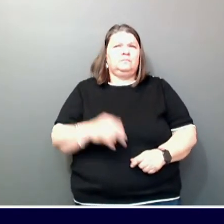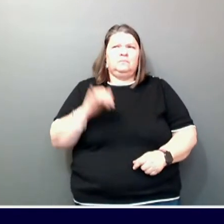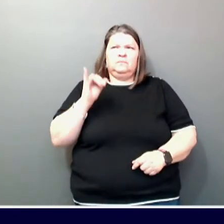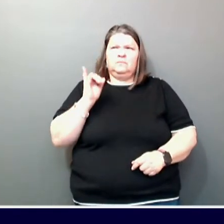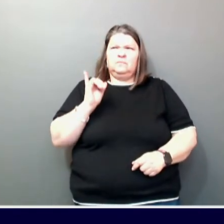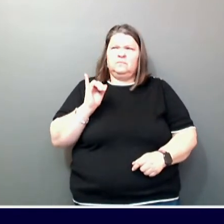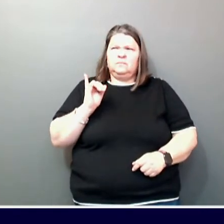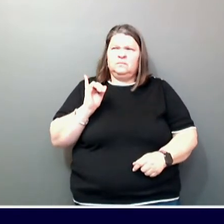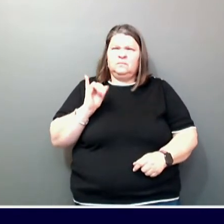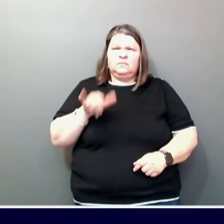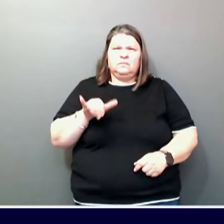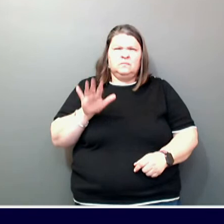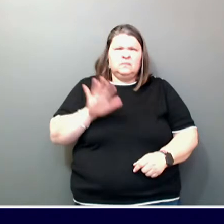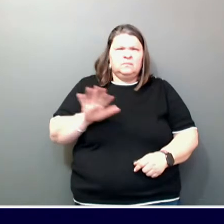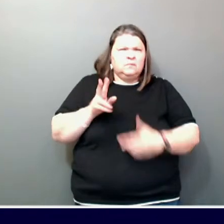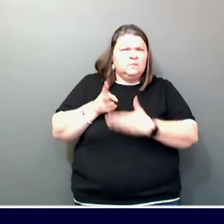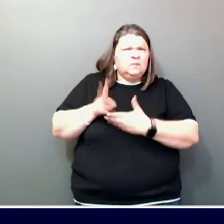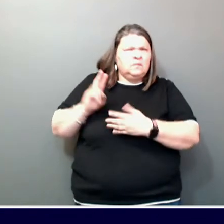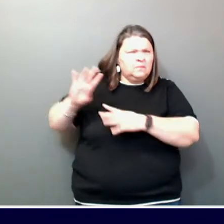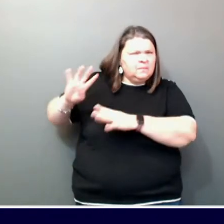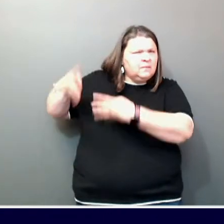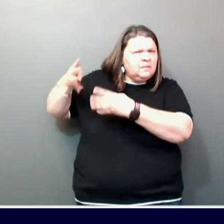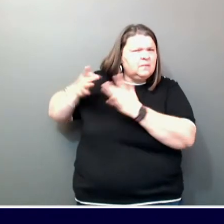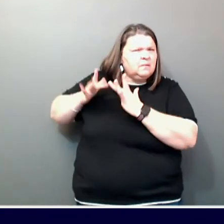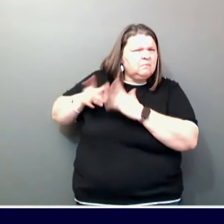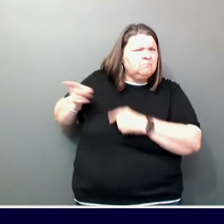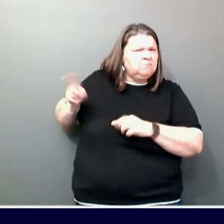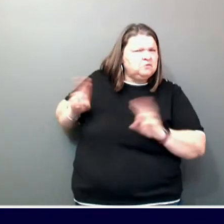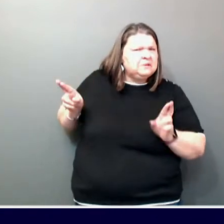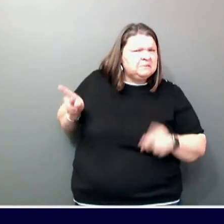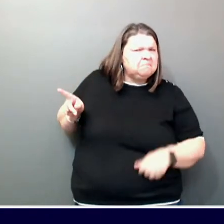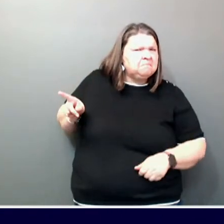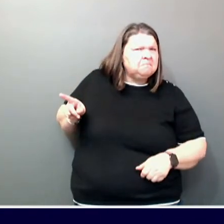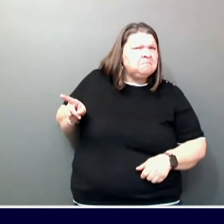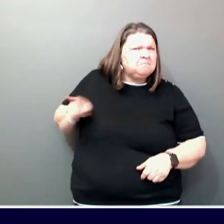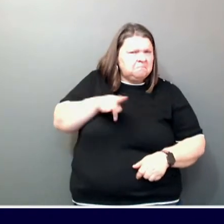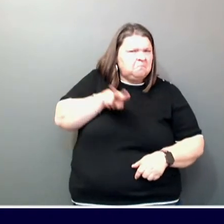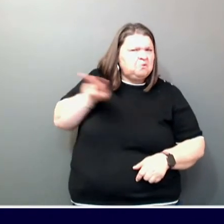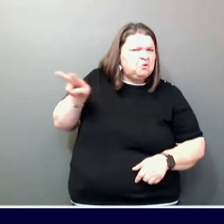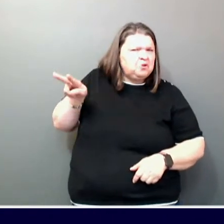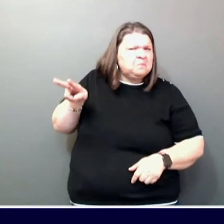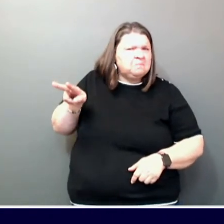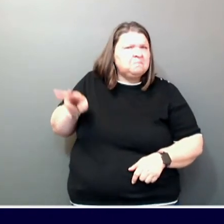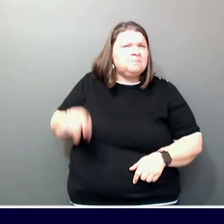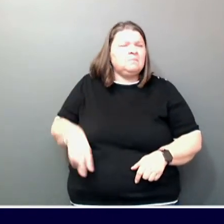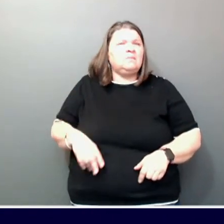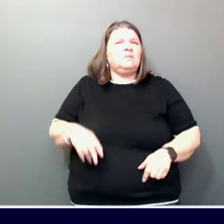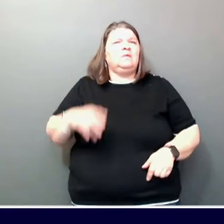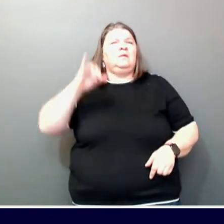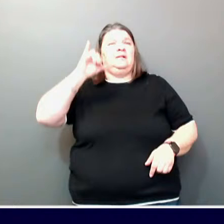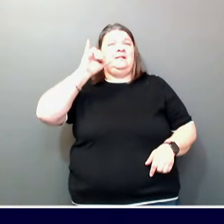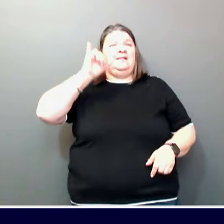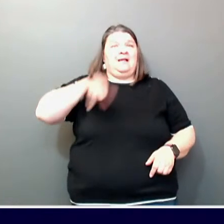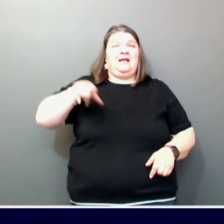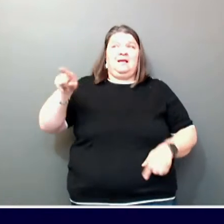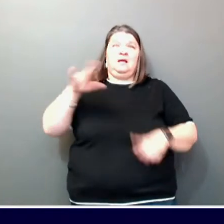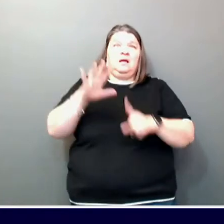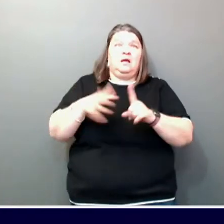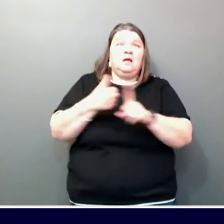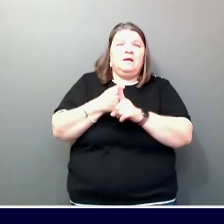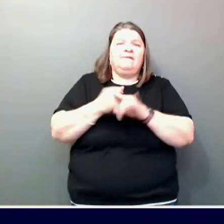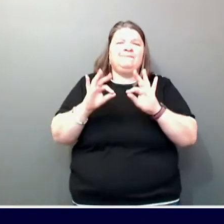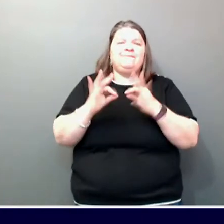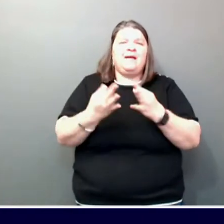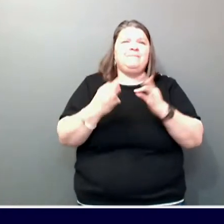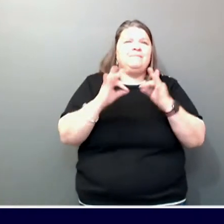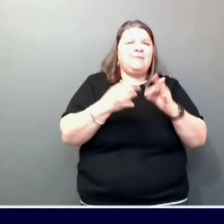and it's available. And we did so, again, recognizing that there is disruption that has been occurring, as well as the